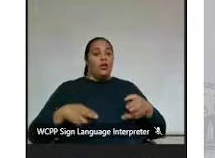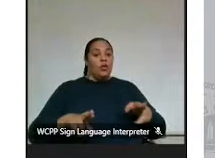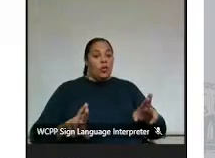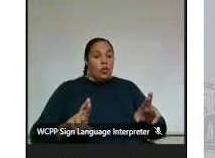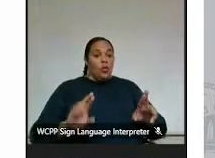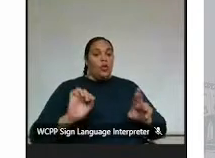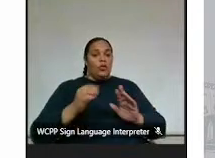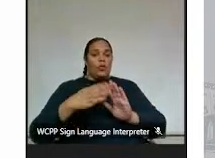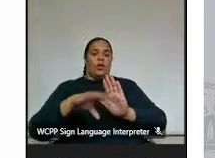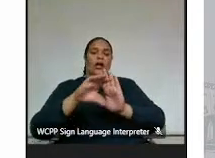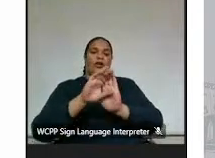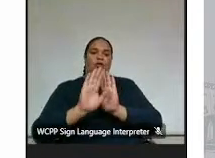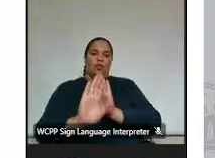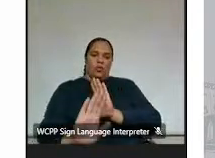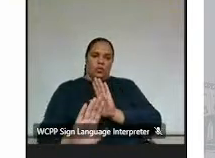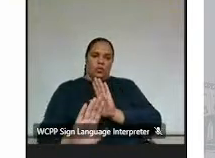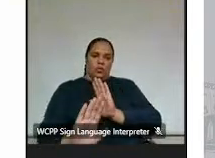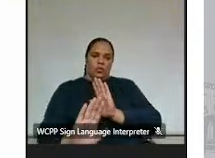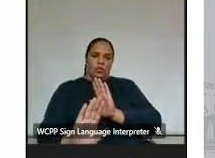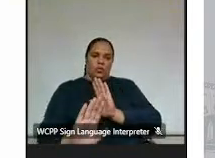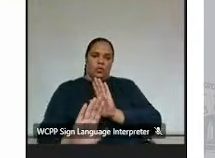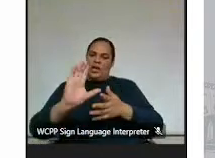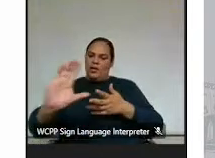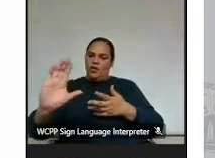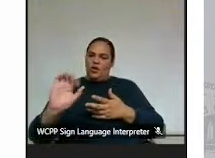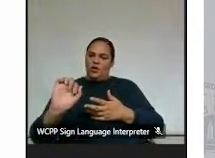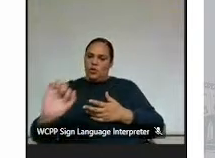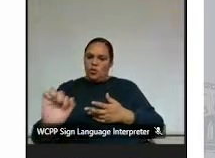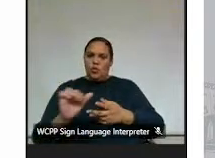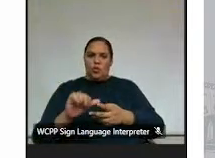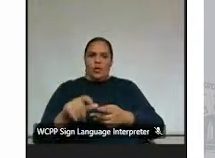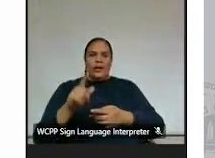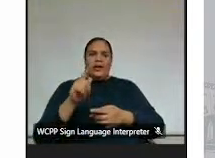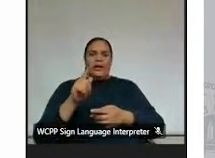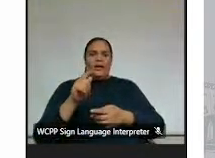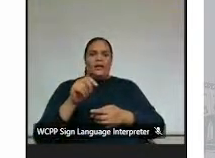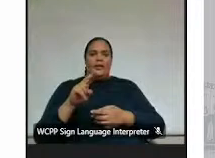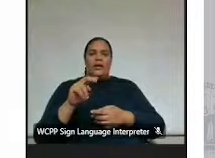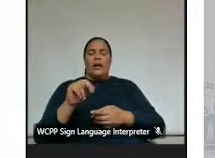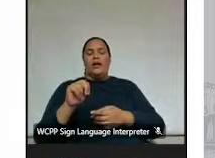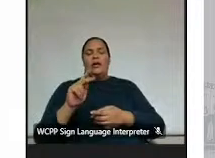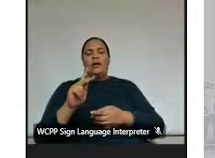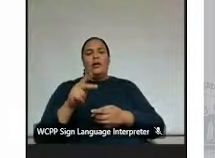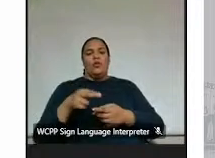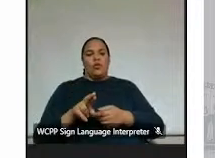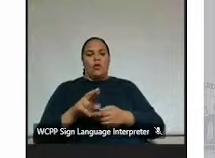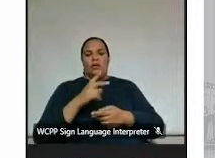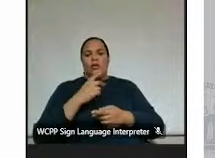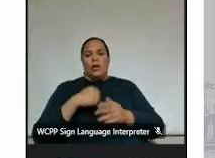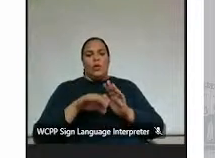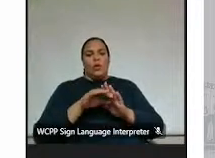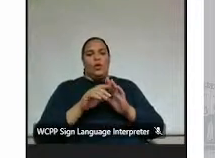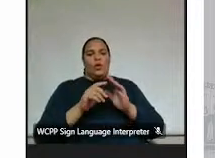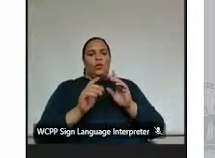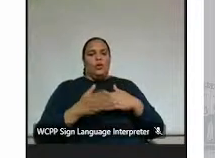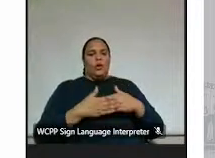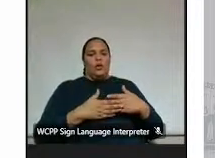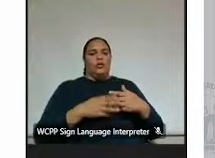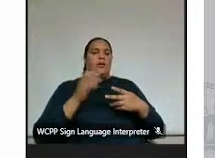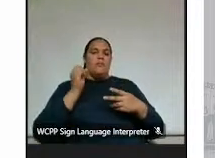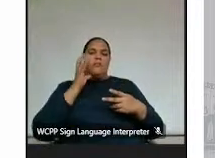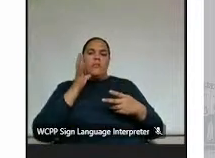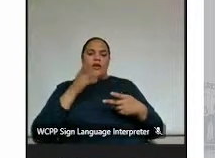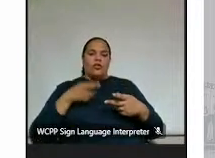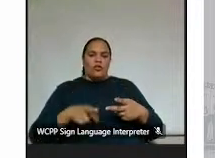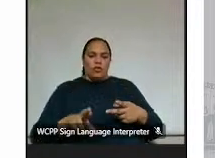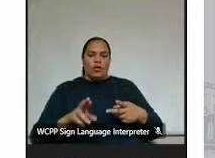Declared roads are categorized as trunk roads, which we can call class one roads, main roads, class